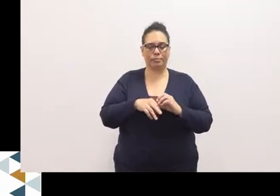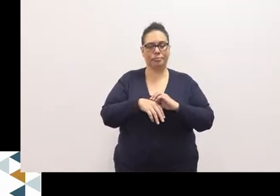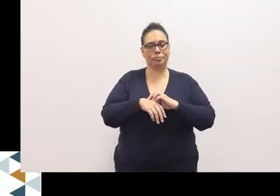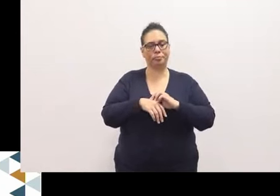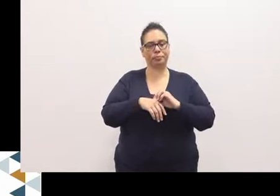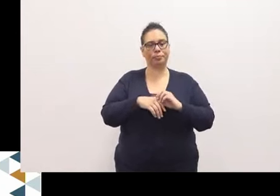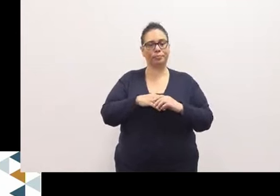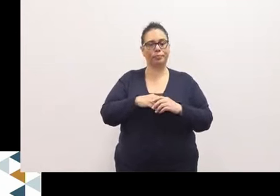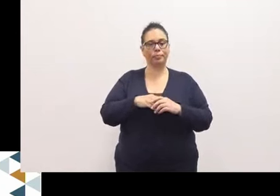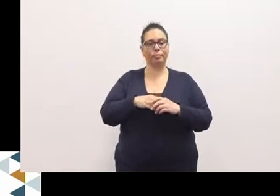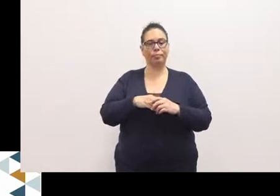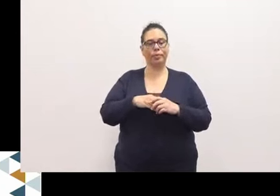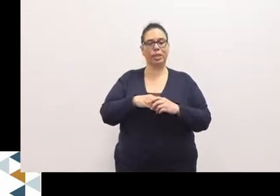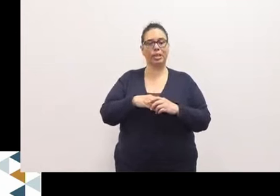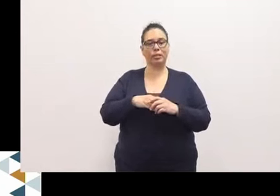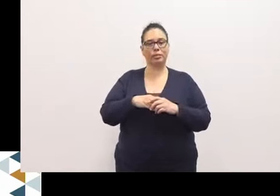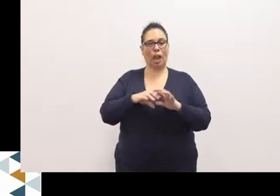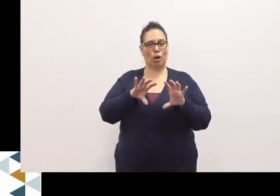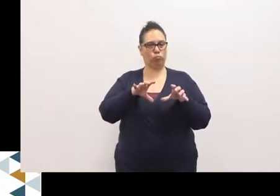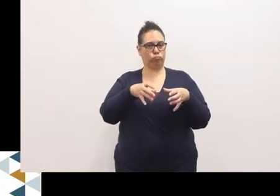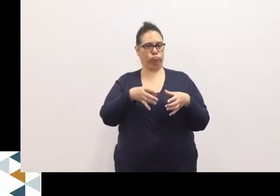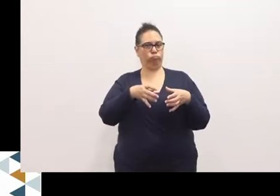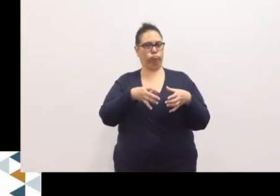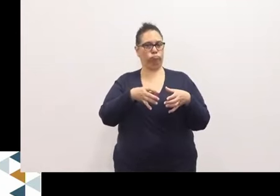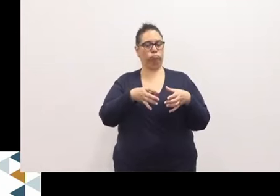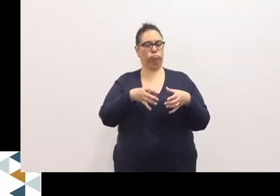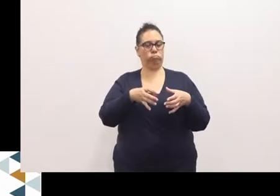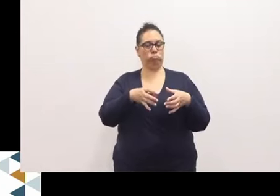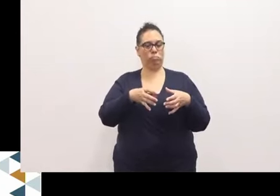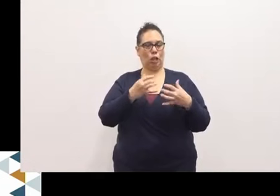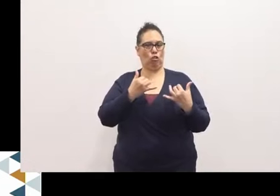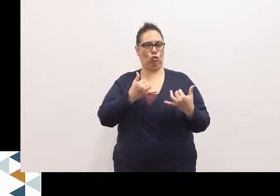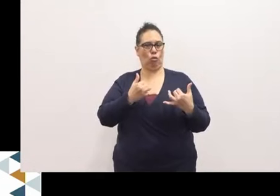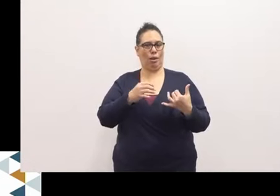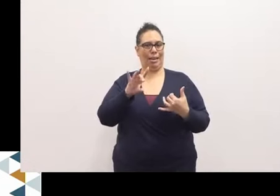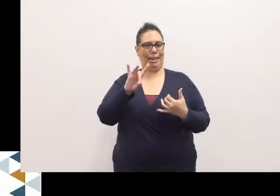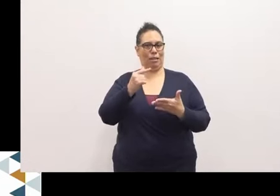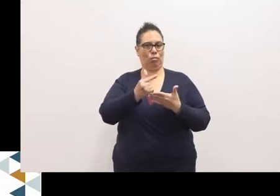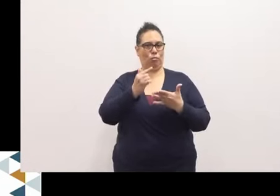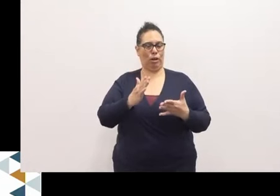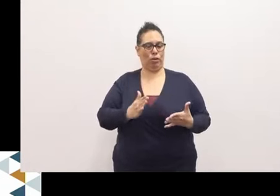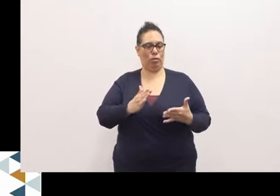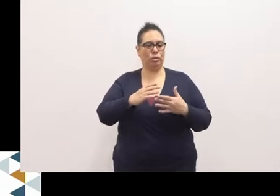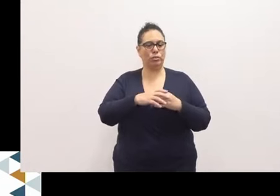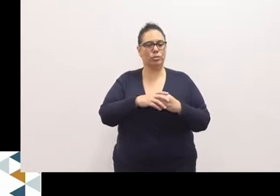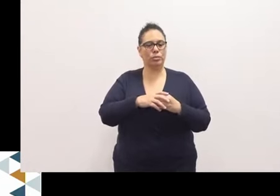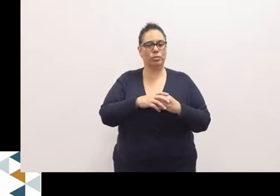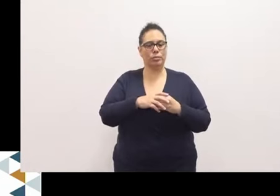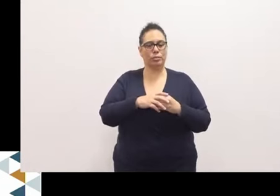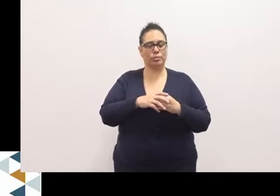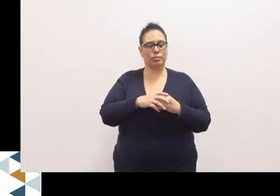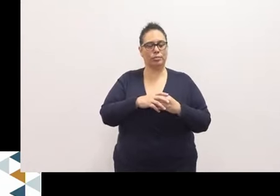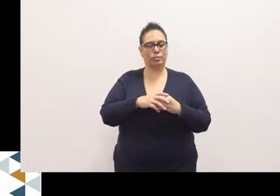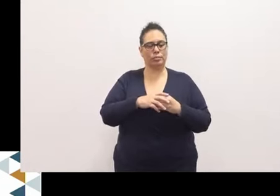Our cohort for this goal is our current eighth graders. And like goal